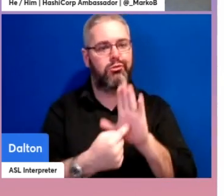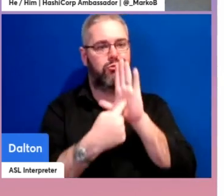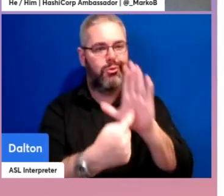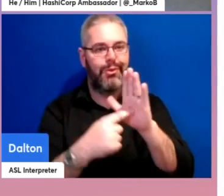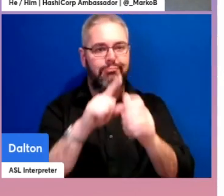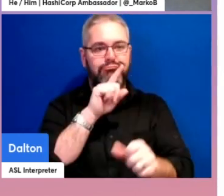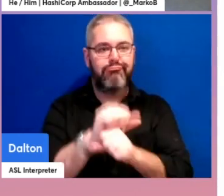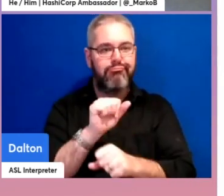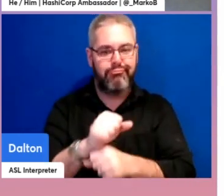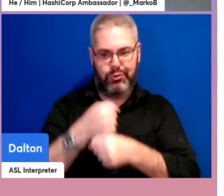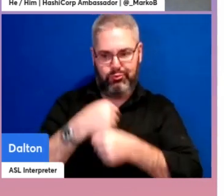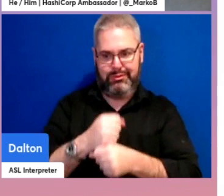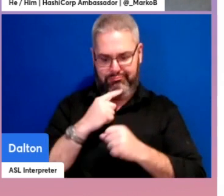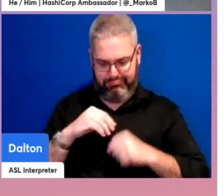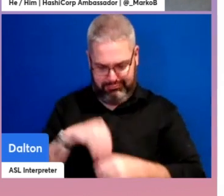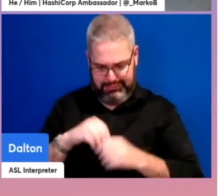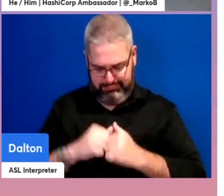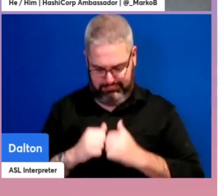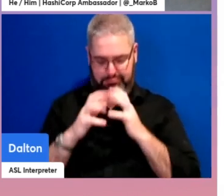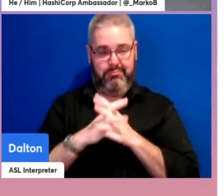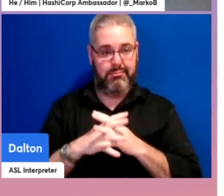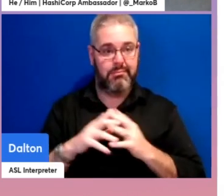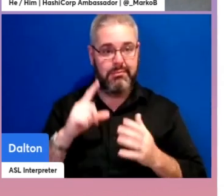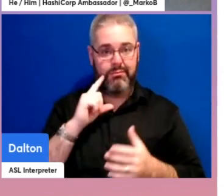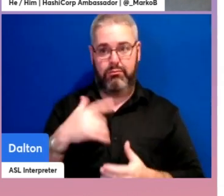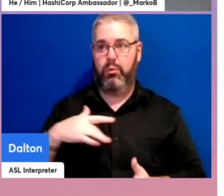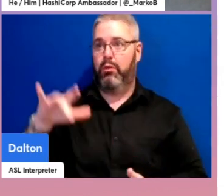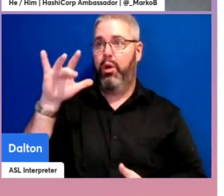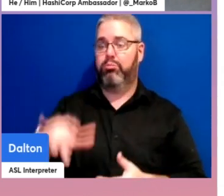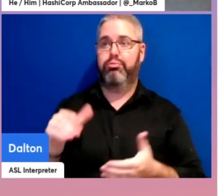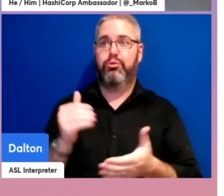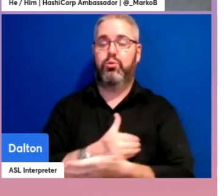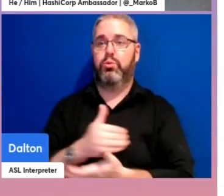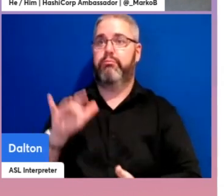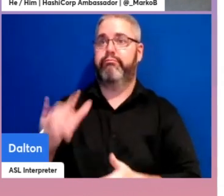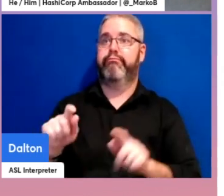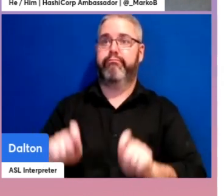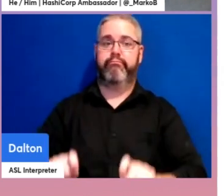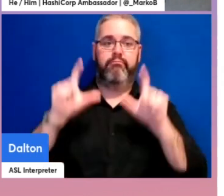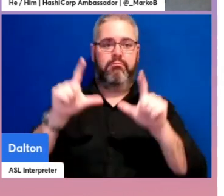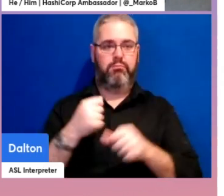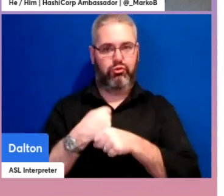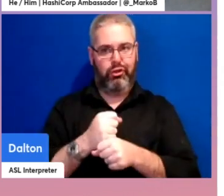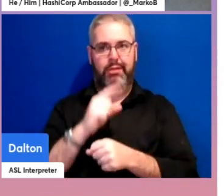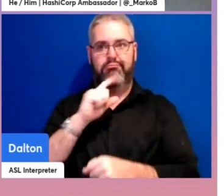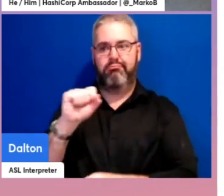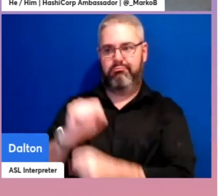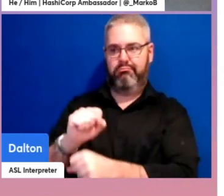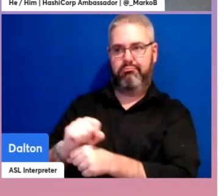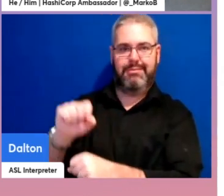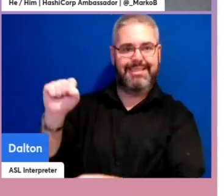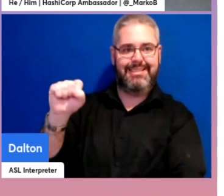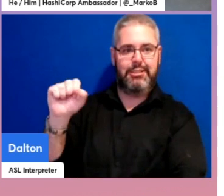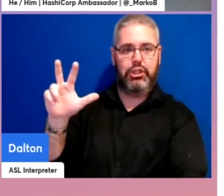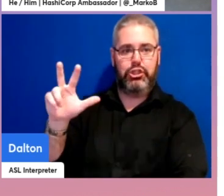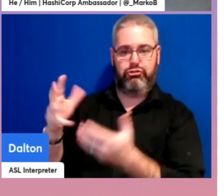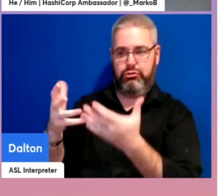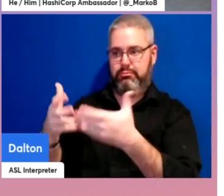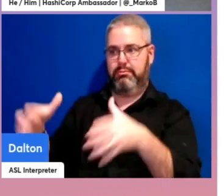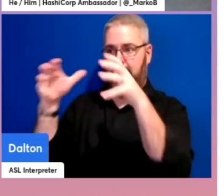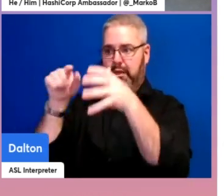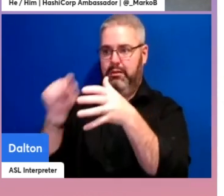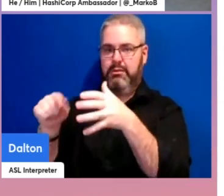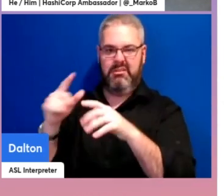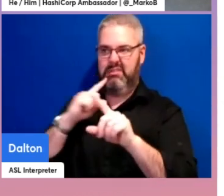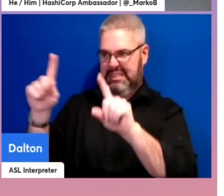creating infrastructure. So if you refresh that for a bit, you're going to see it actually created an S3 bucket in my Ireland region. It's just testing it